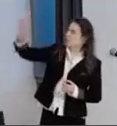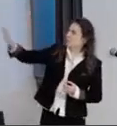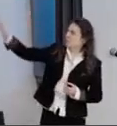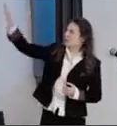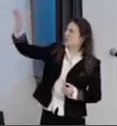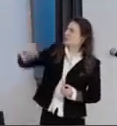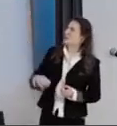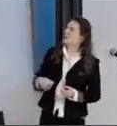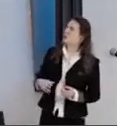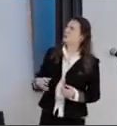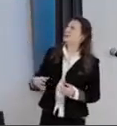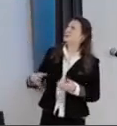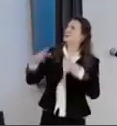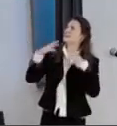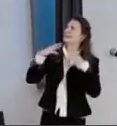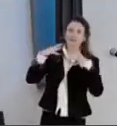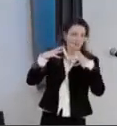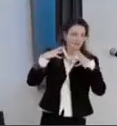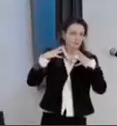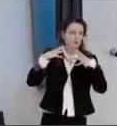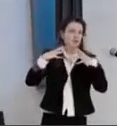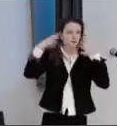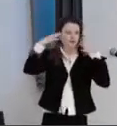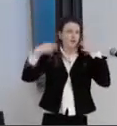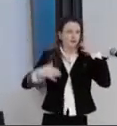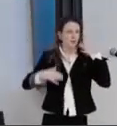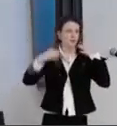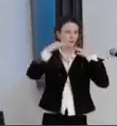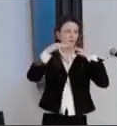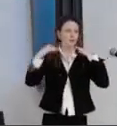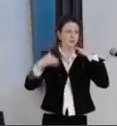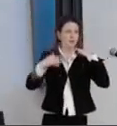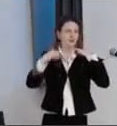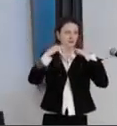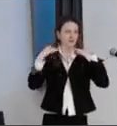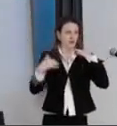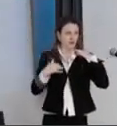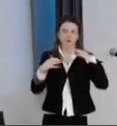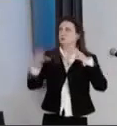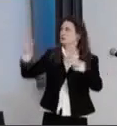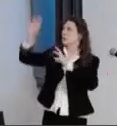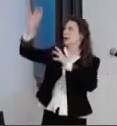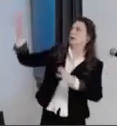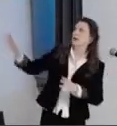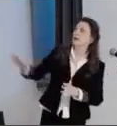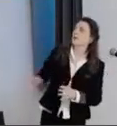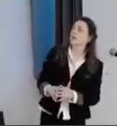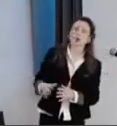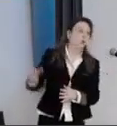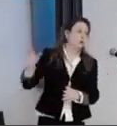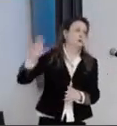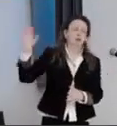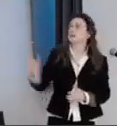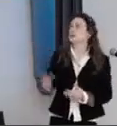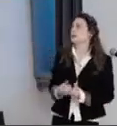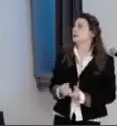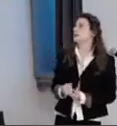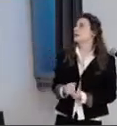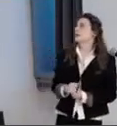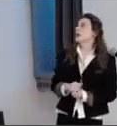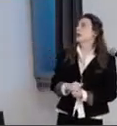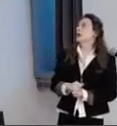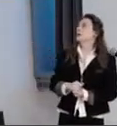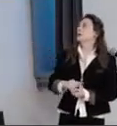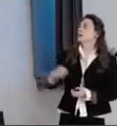What you should focus on in this picture is this necklace, which is made up of two distinct parts. So it's quite a very complex kind of